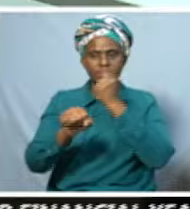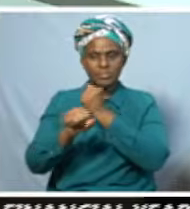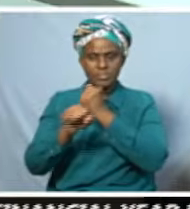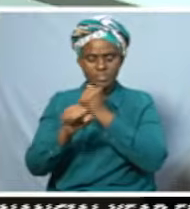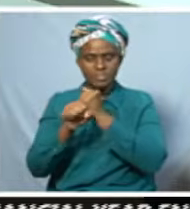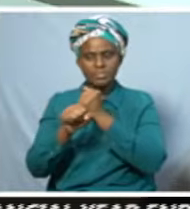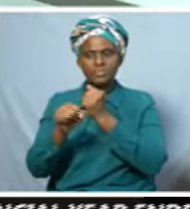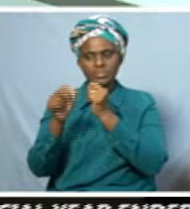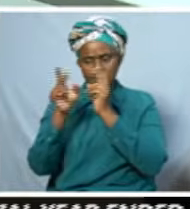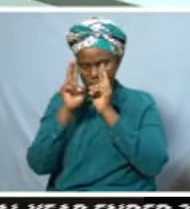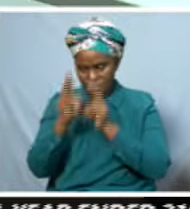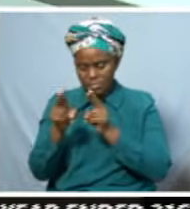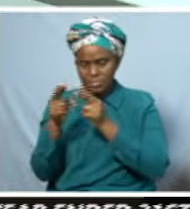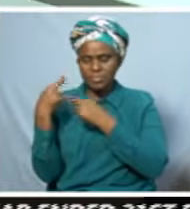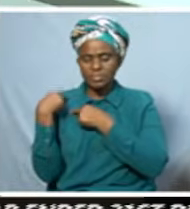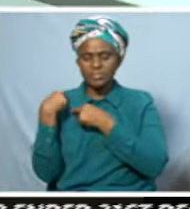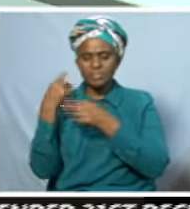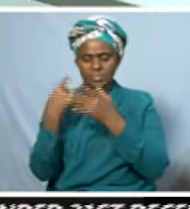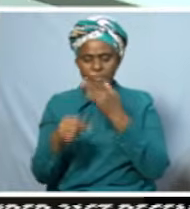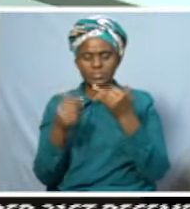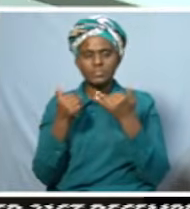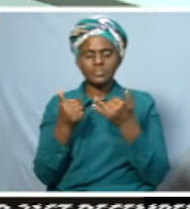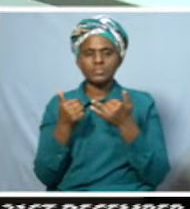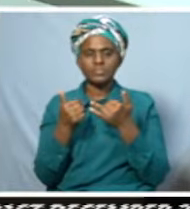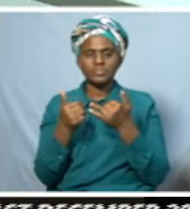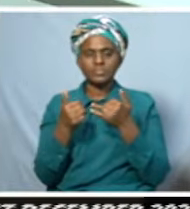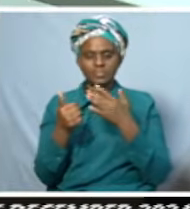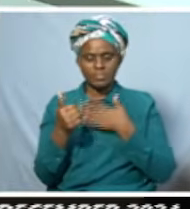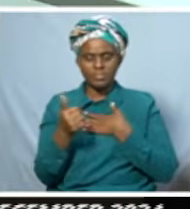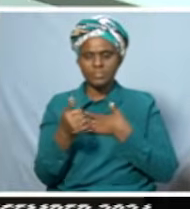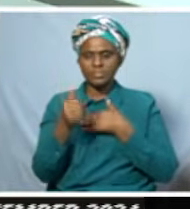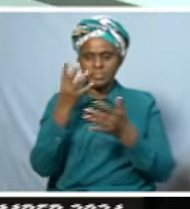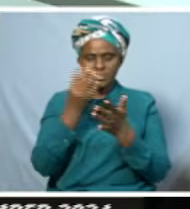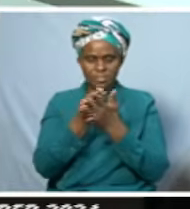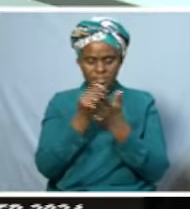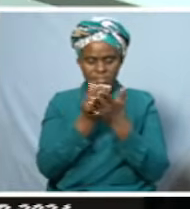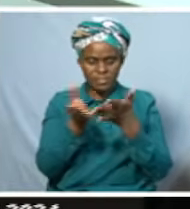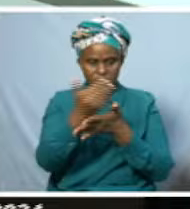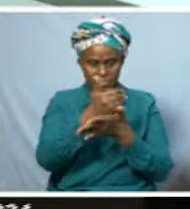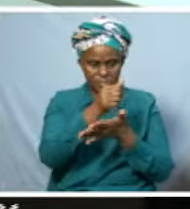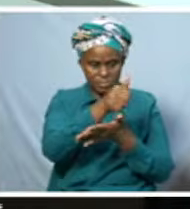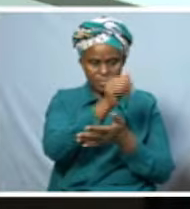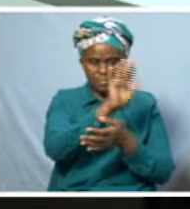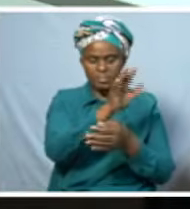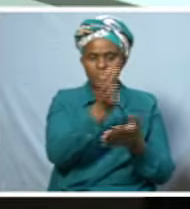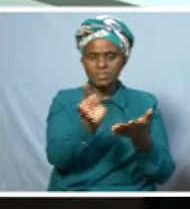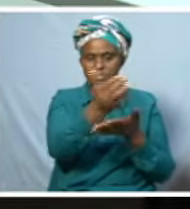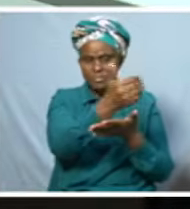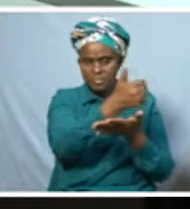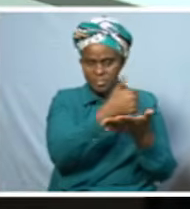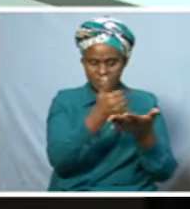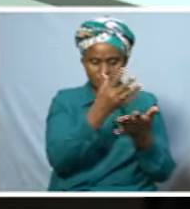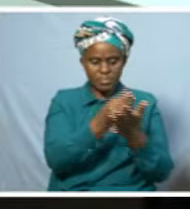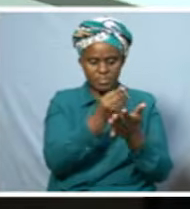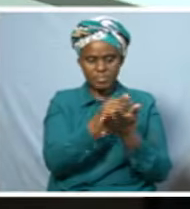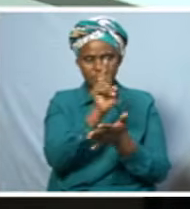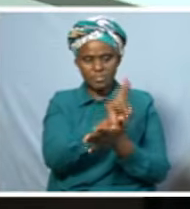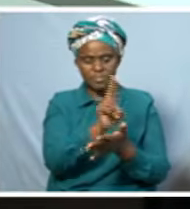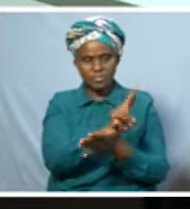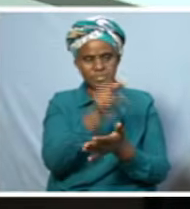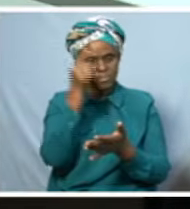highly respected. So what it is that my revenue collector will be on the ground collecting revenue using